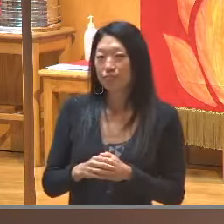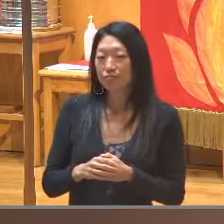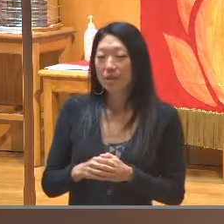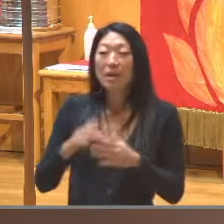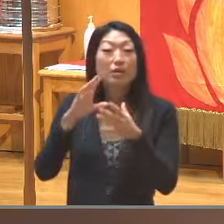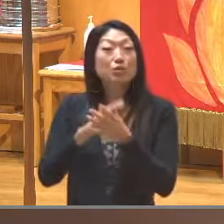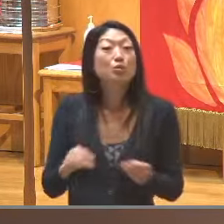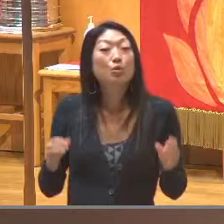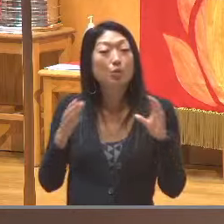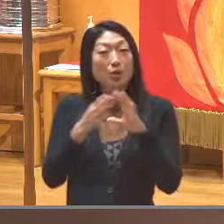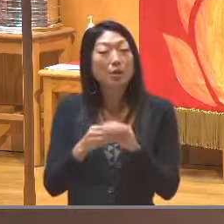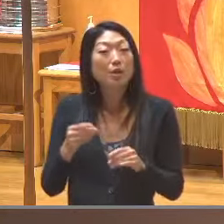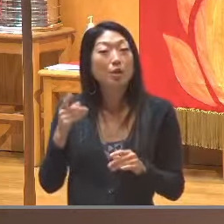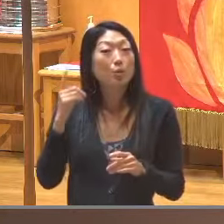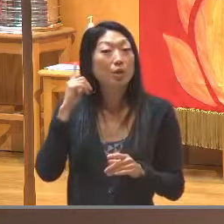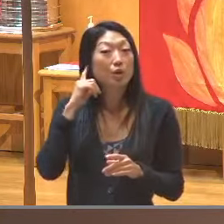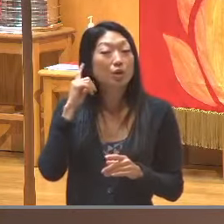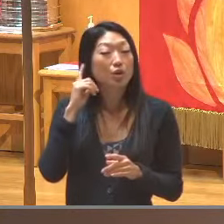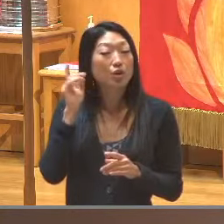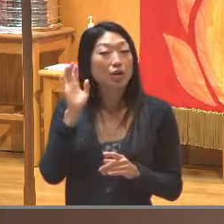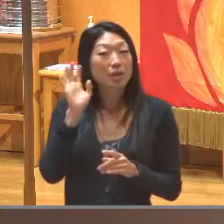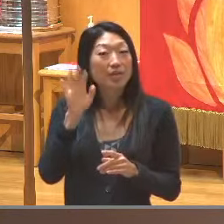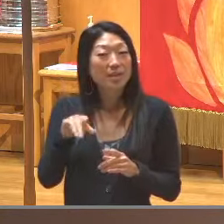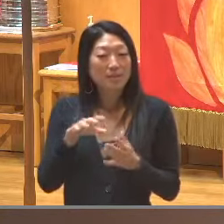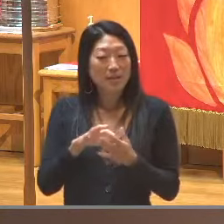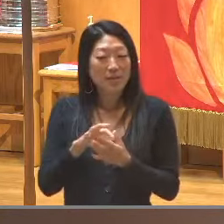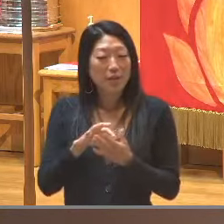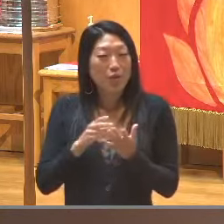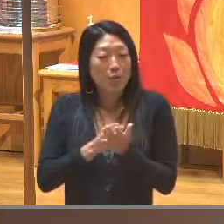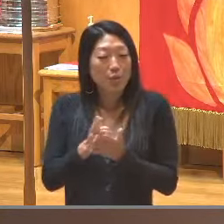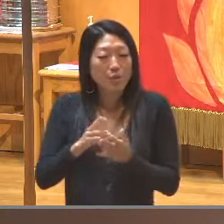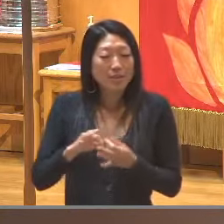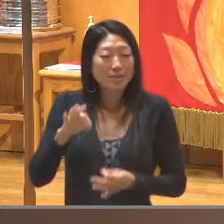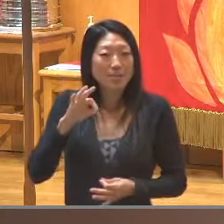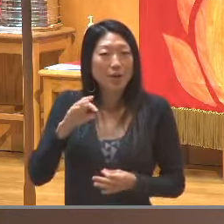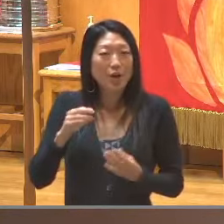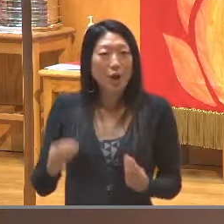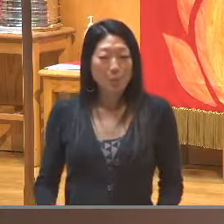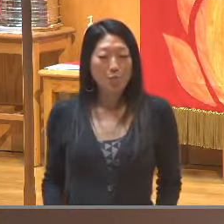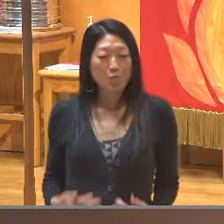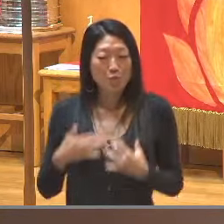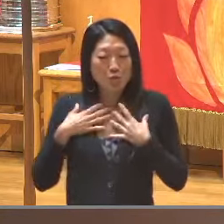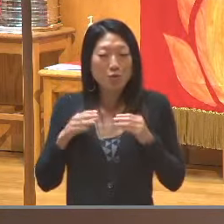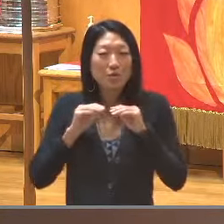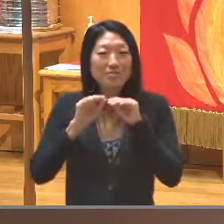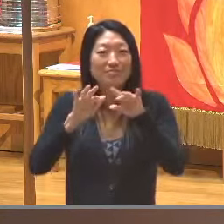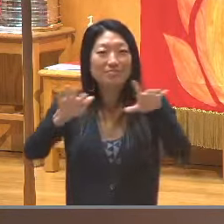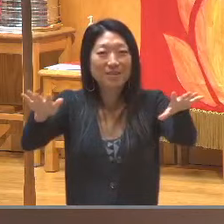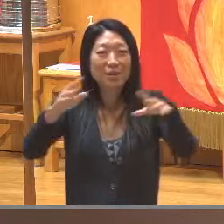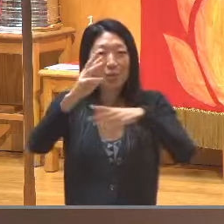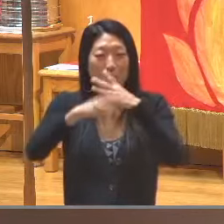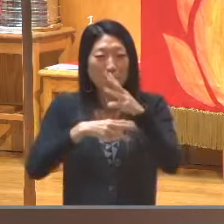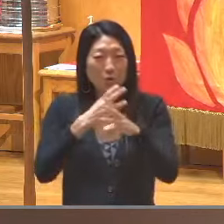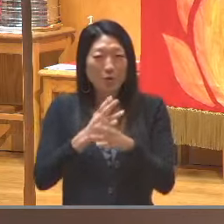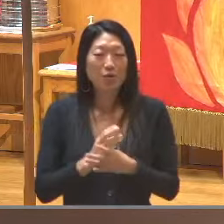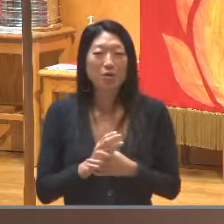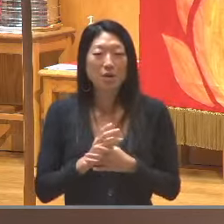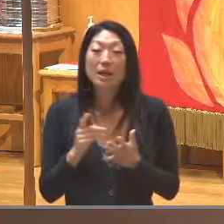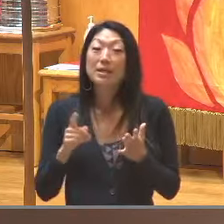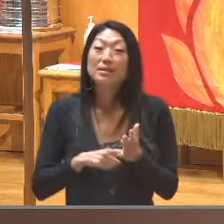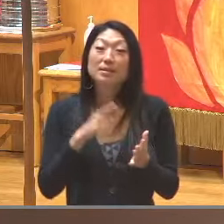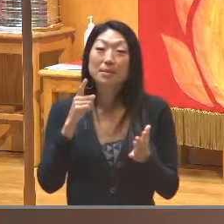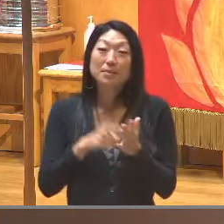heard today talks about how the Holy Spirit moves through us and moves throughout the entire world. And sometimes the Holy